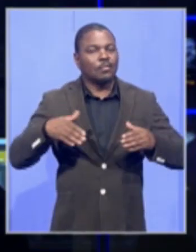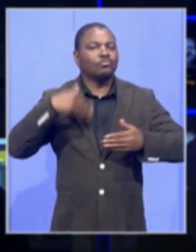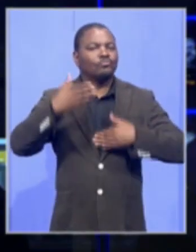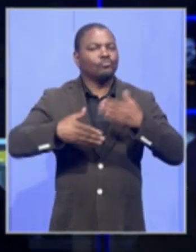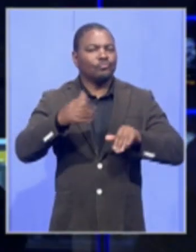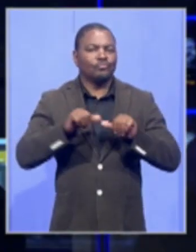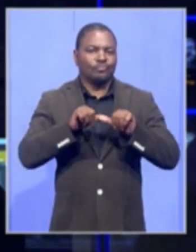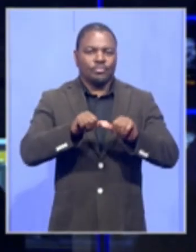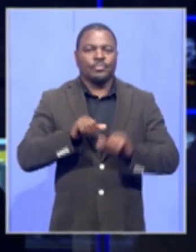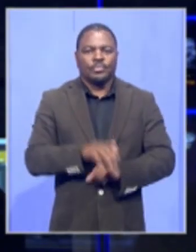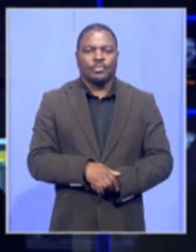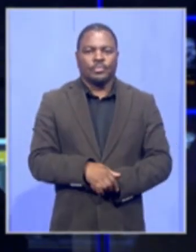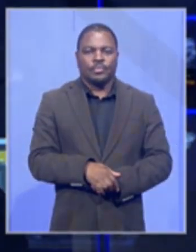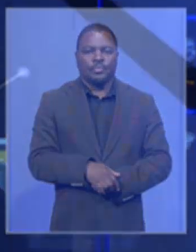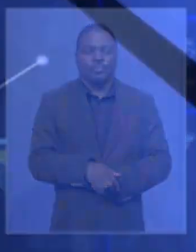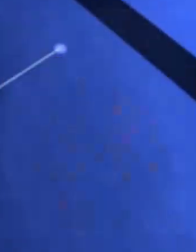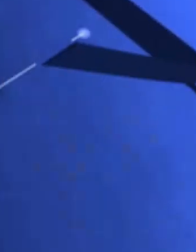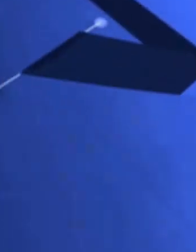kgabong.